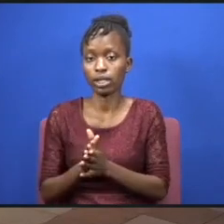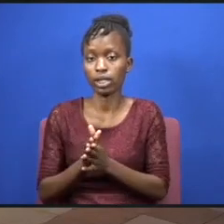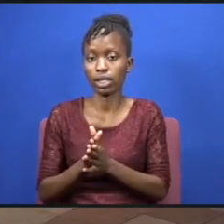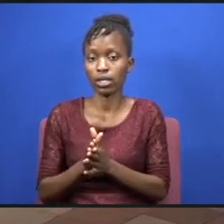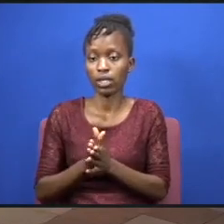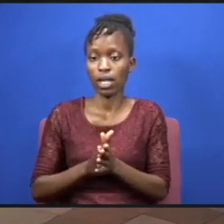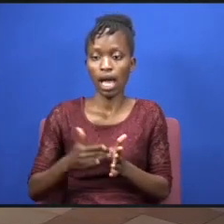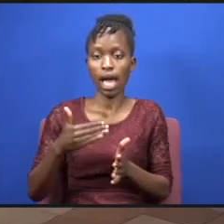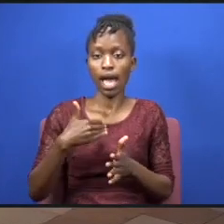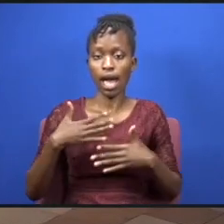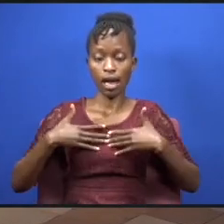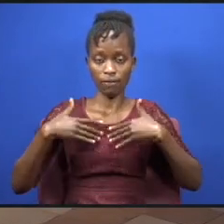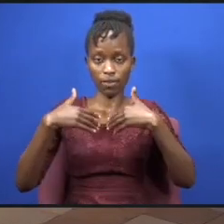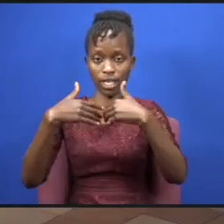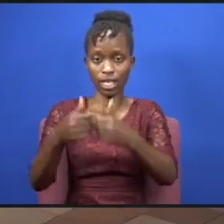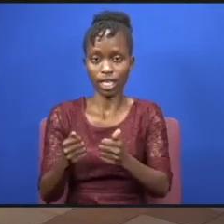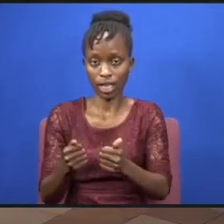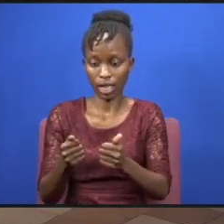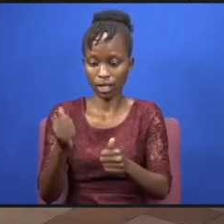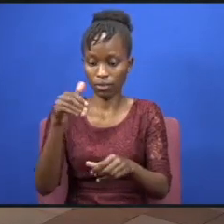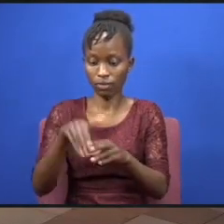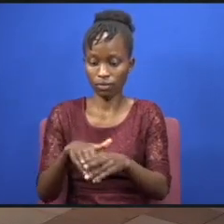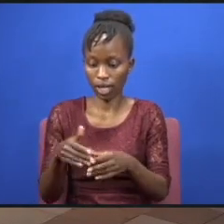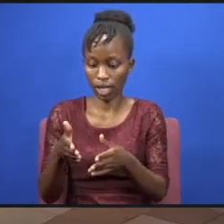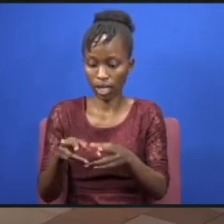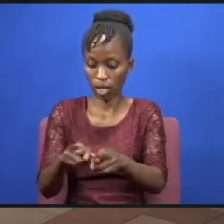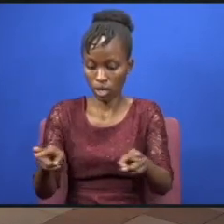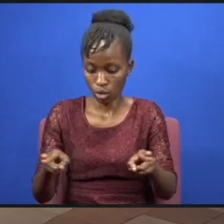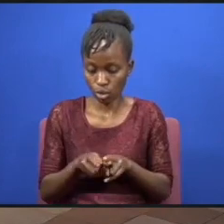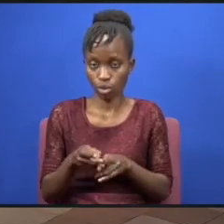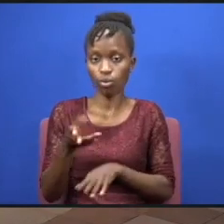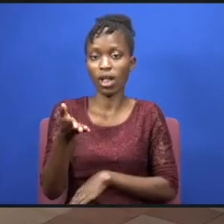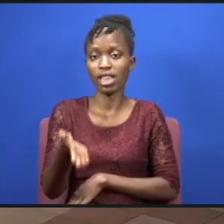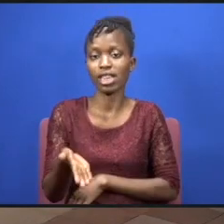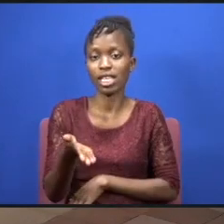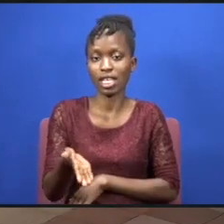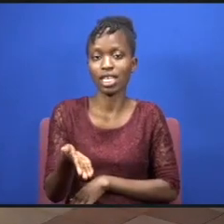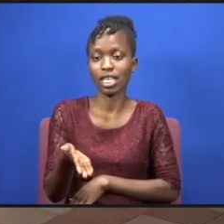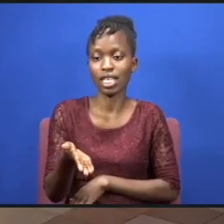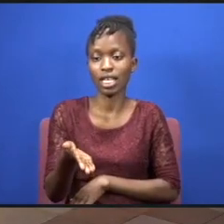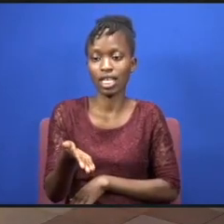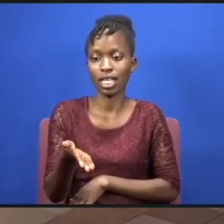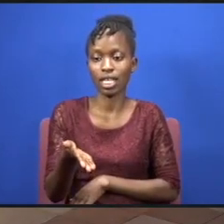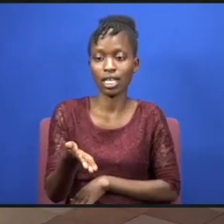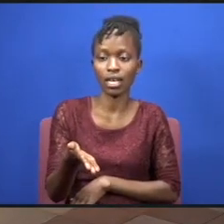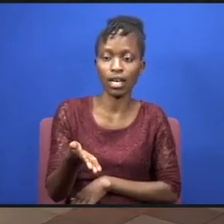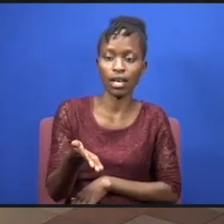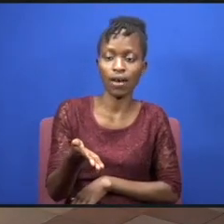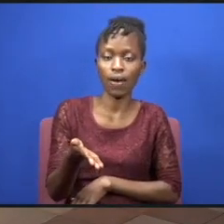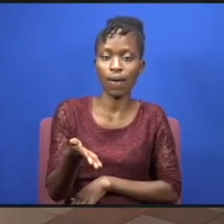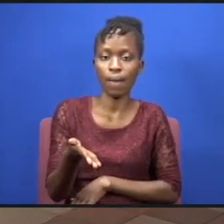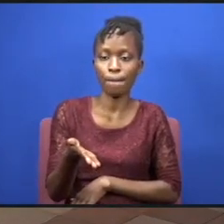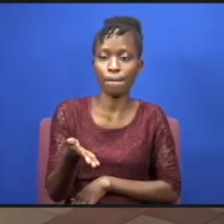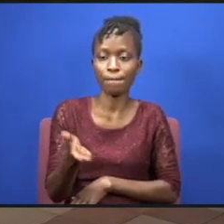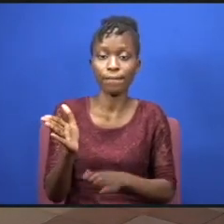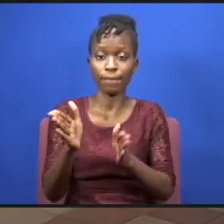There's a healing in this room, and it's here for